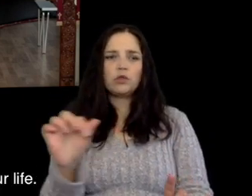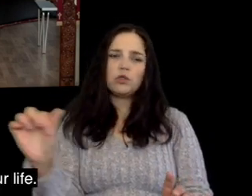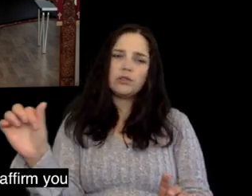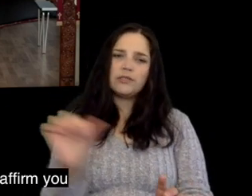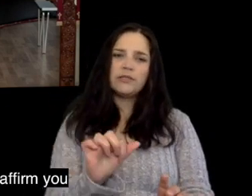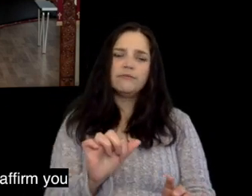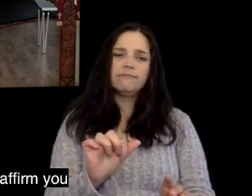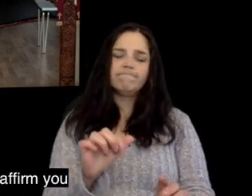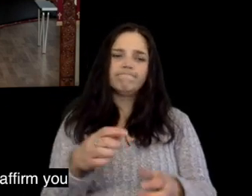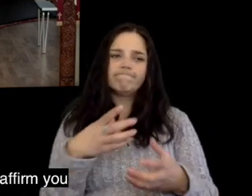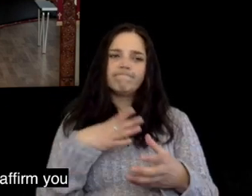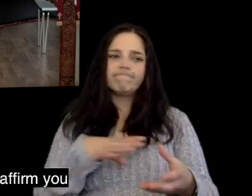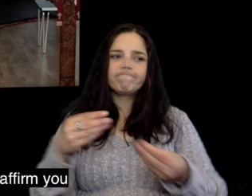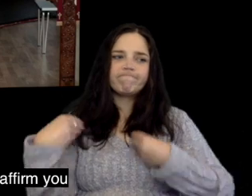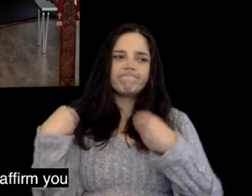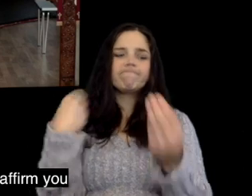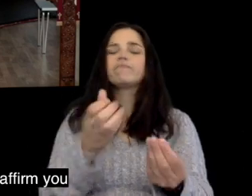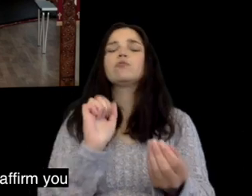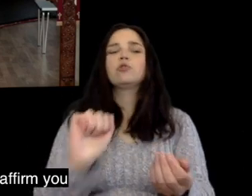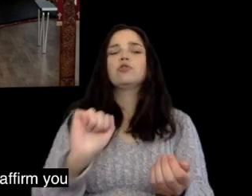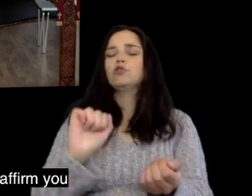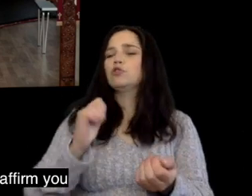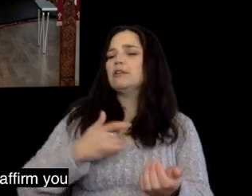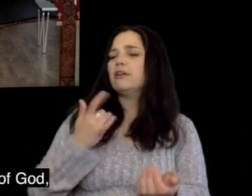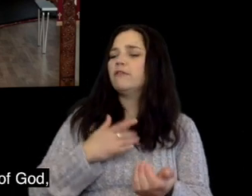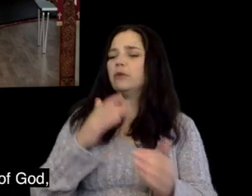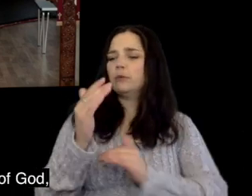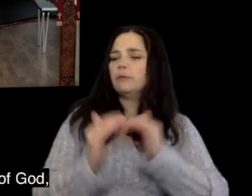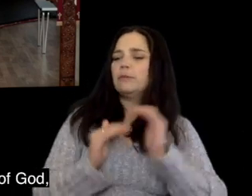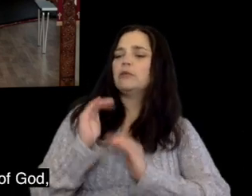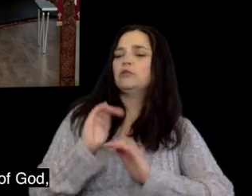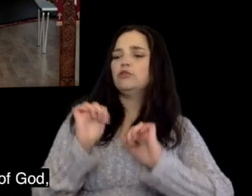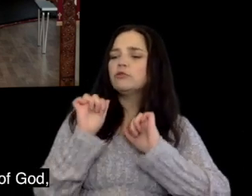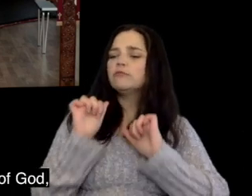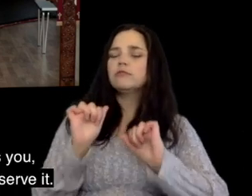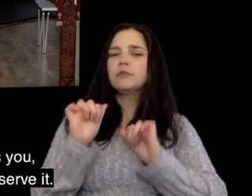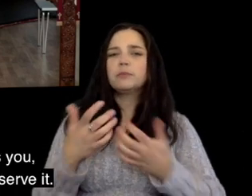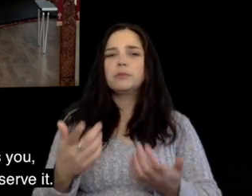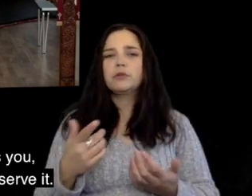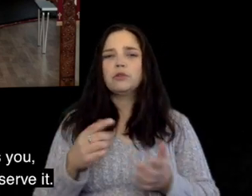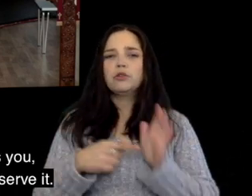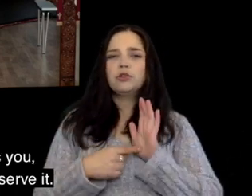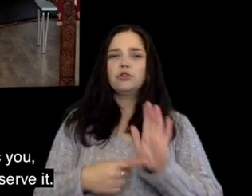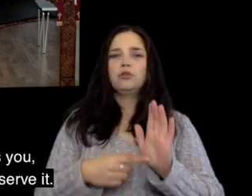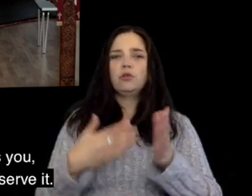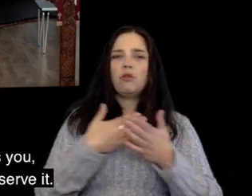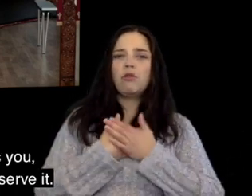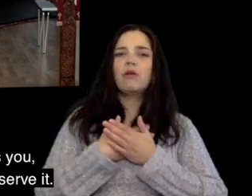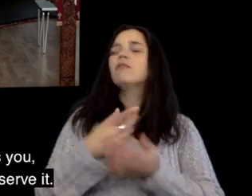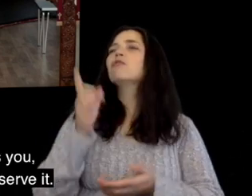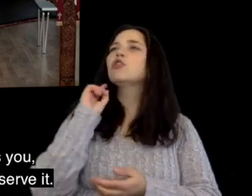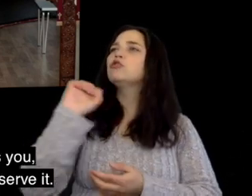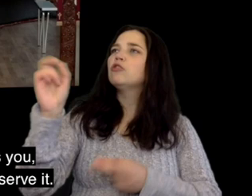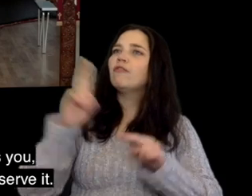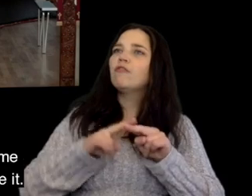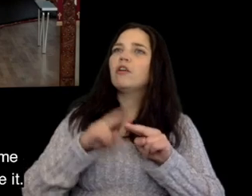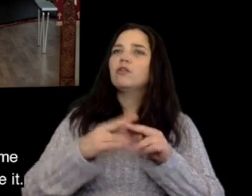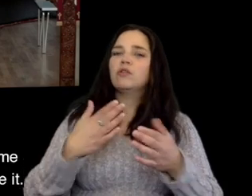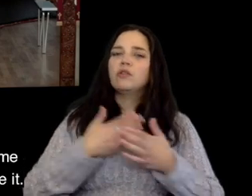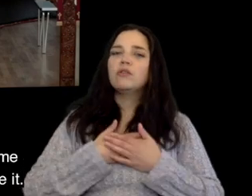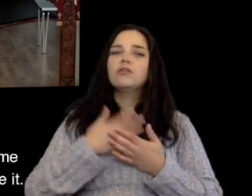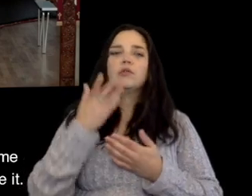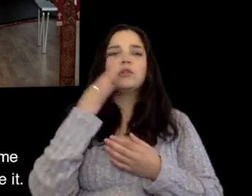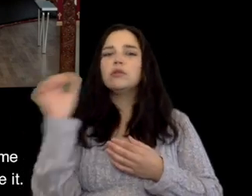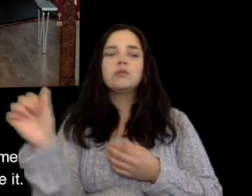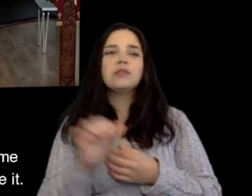deserve that I want to bring into your life that will build you up and affirm you and show you the love of God, your Father, who loves you